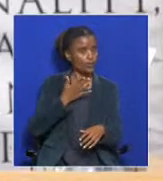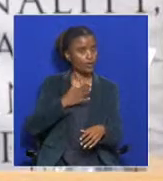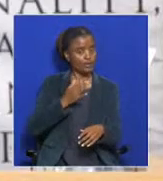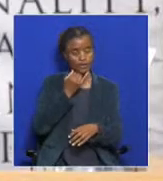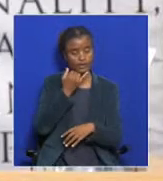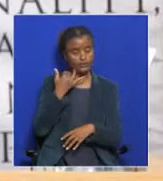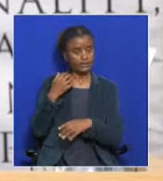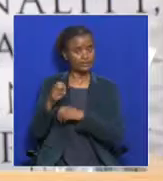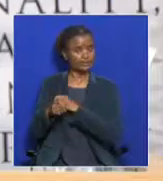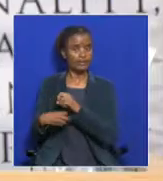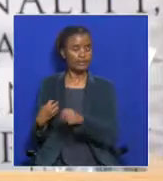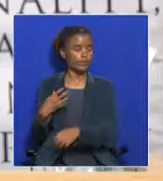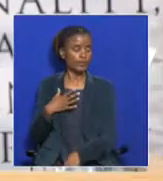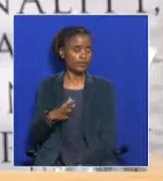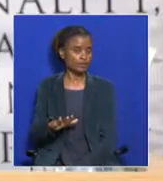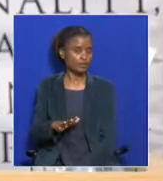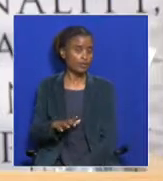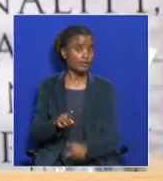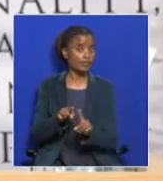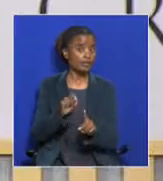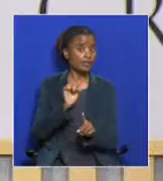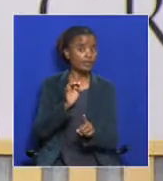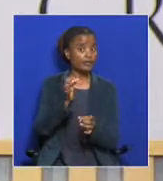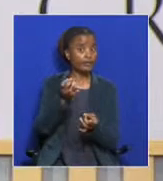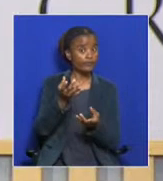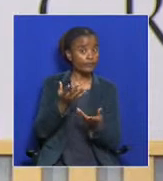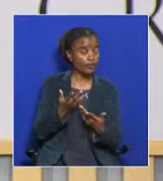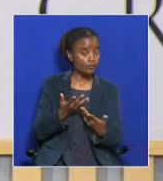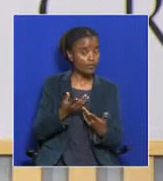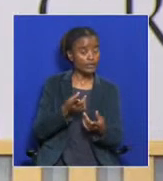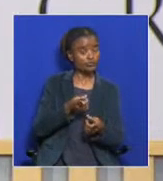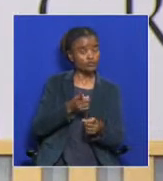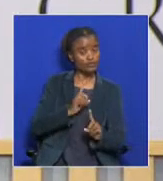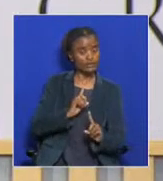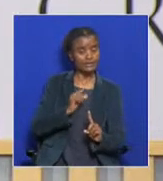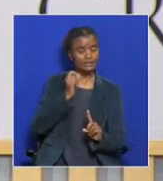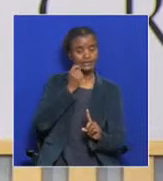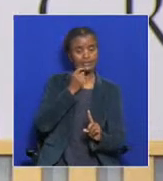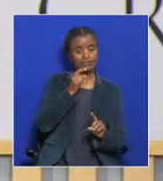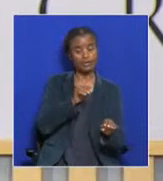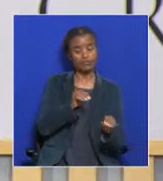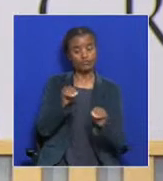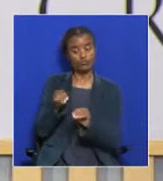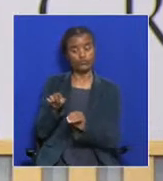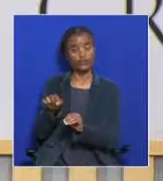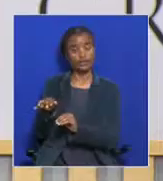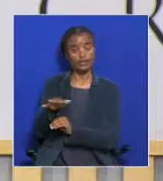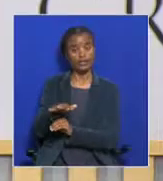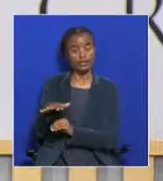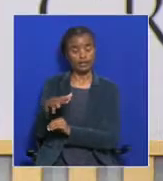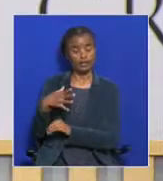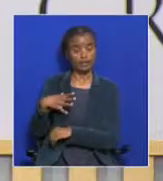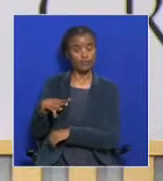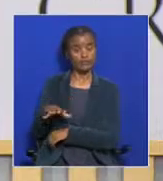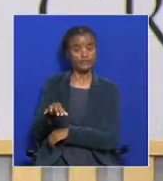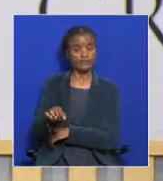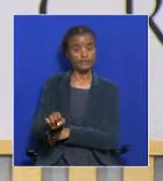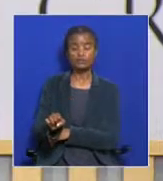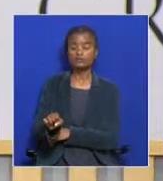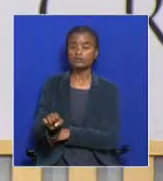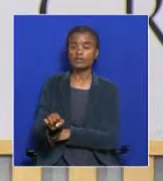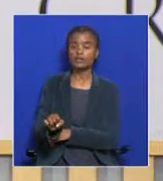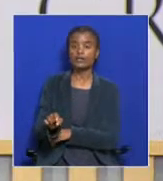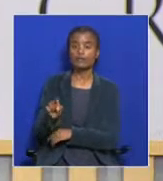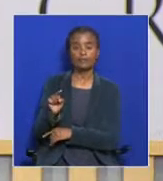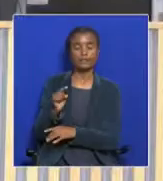from him, he's the one that instructed me that it must go to Port Shepstone. I didn't see at that time anything wrong with that